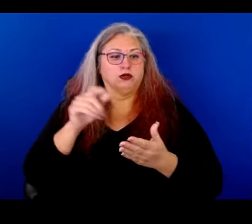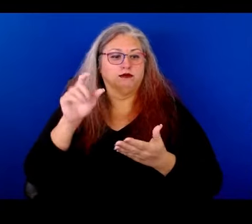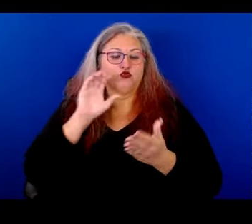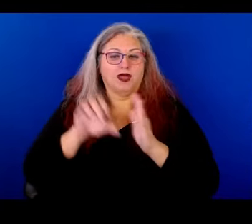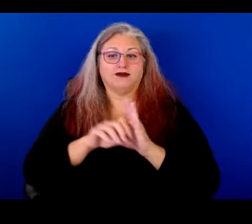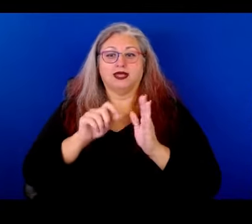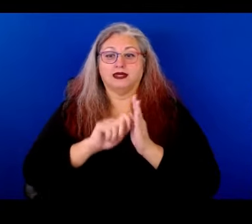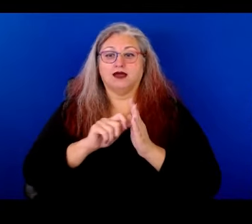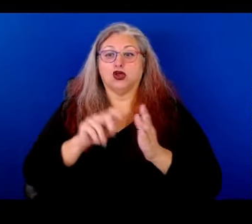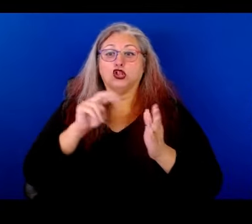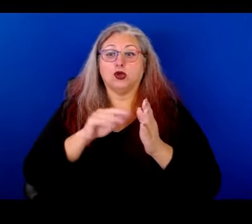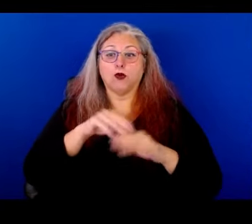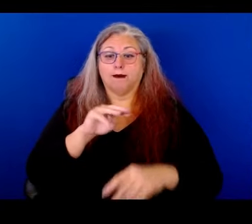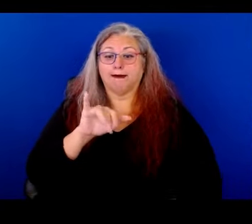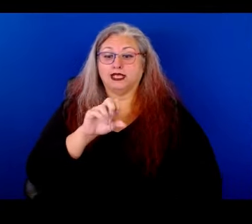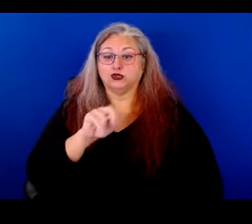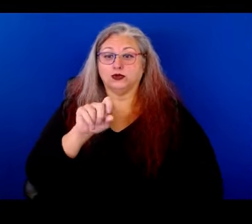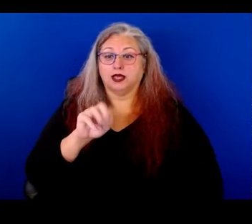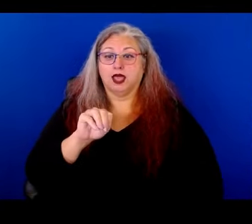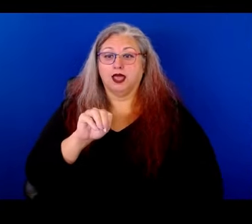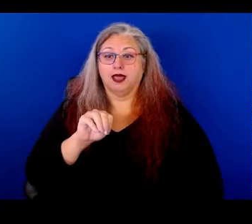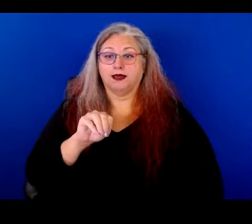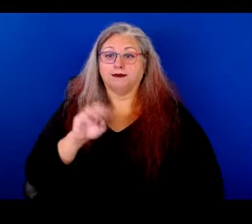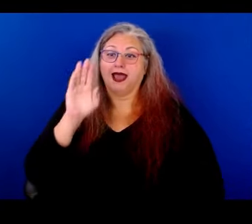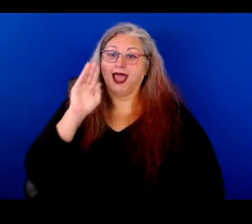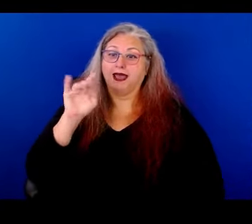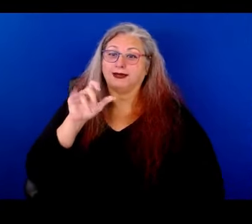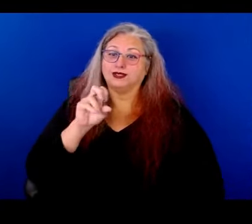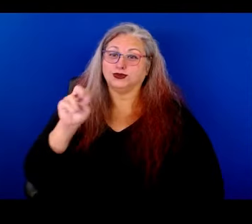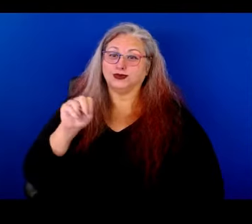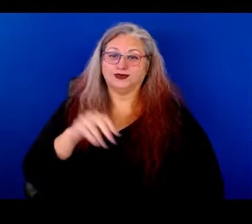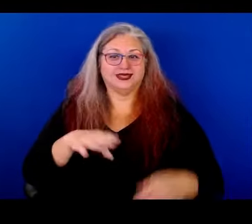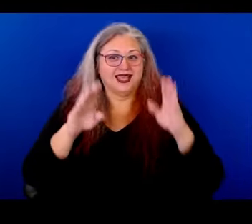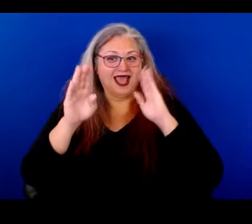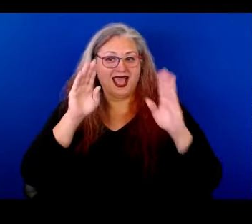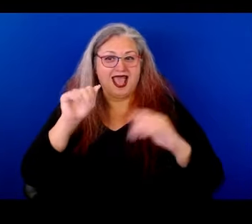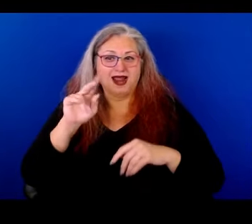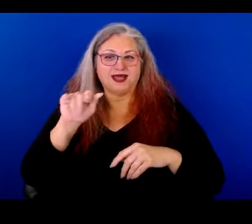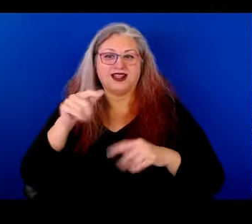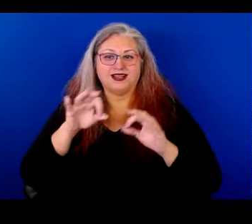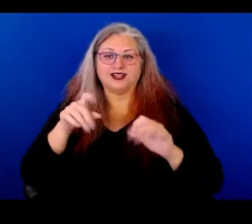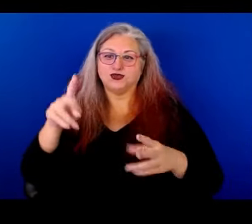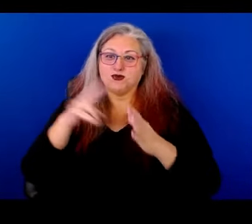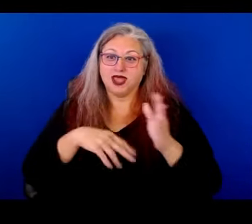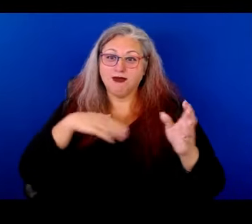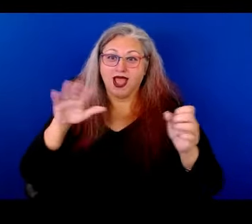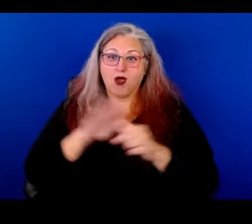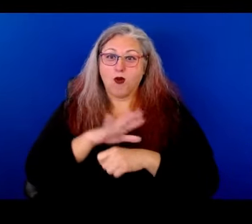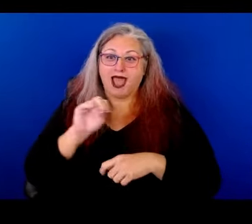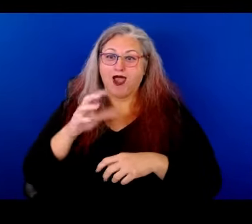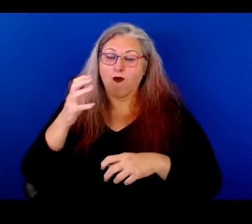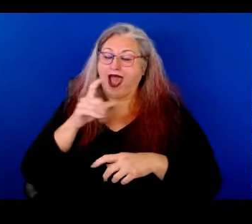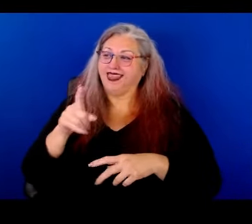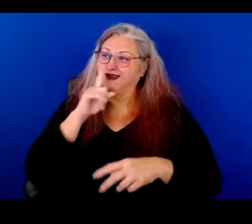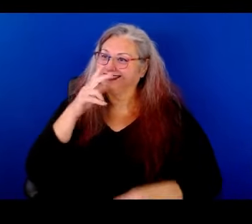Learn more at maysoon.com. Ahlan wa sahlan ya Maysoon. Hello, Vicky. You read my whole bio.